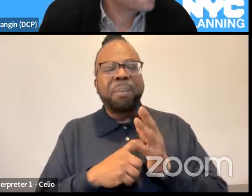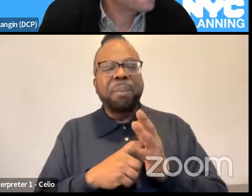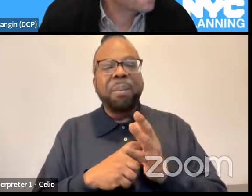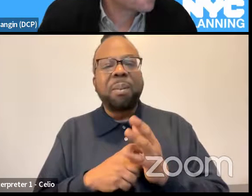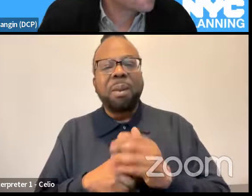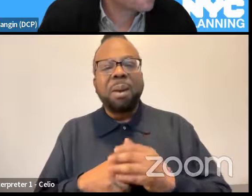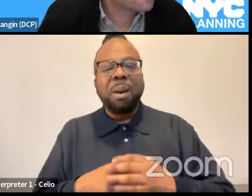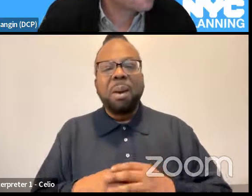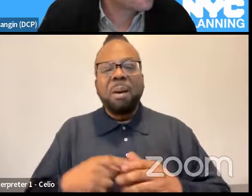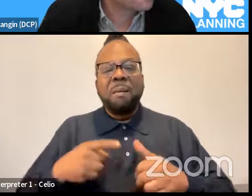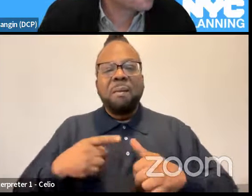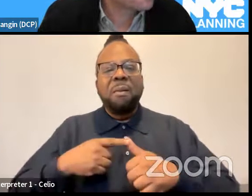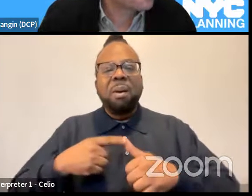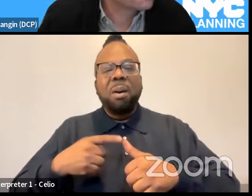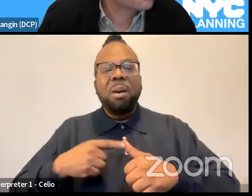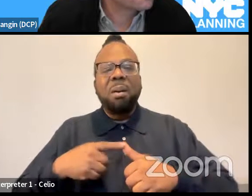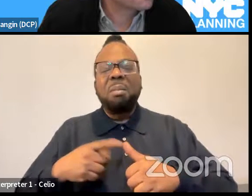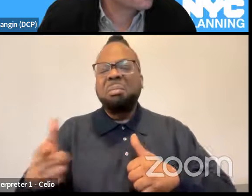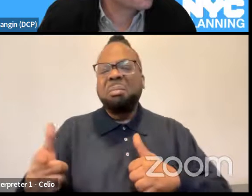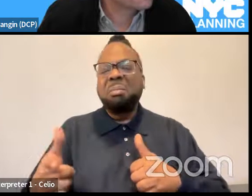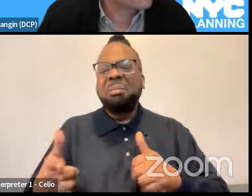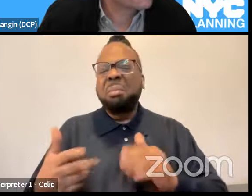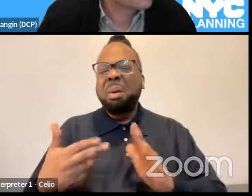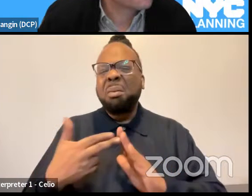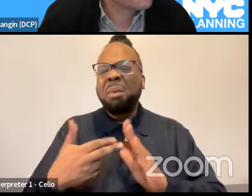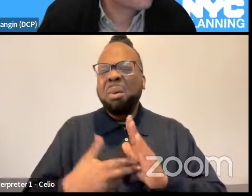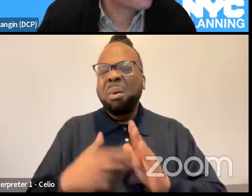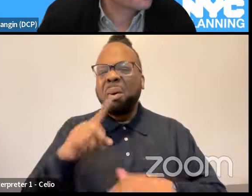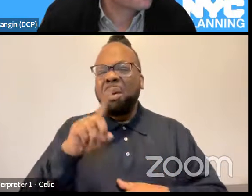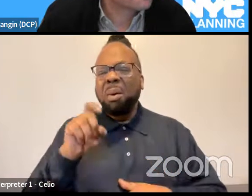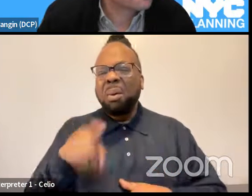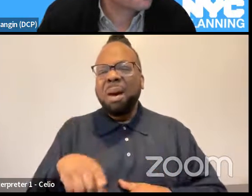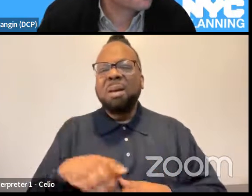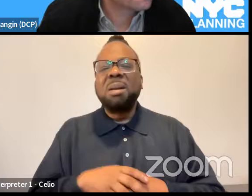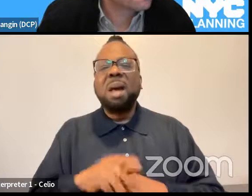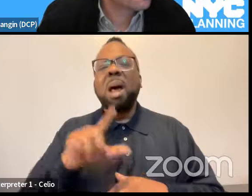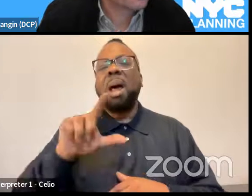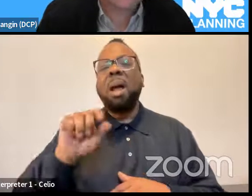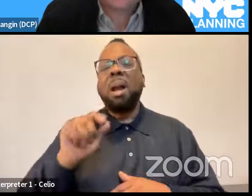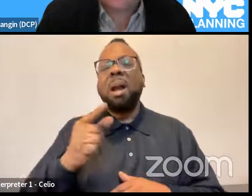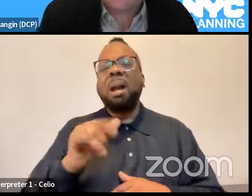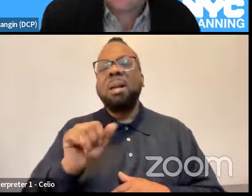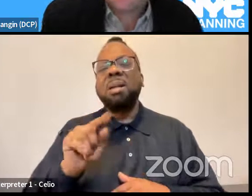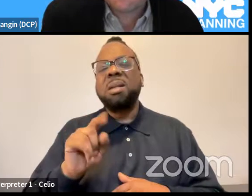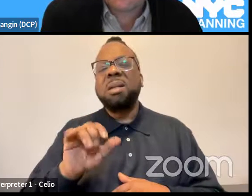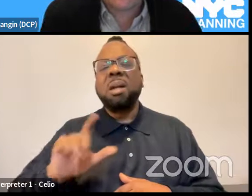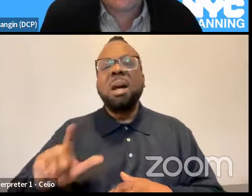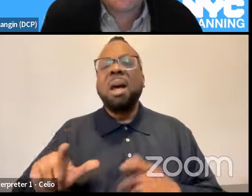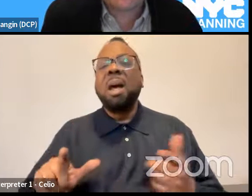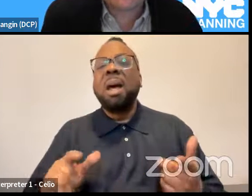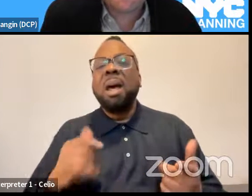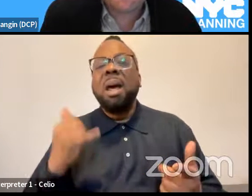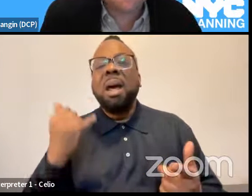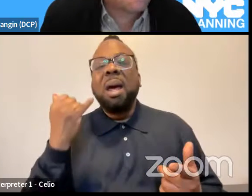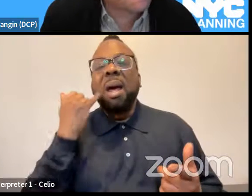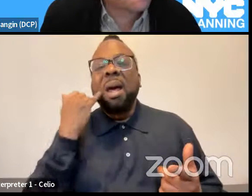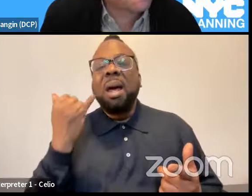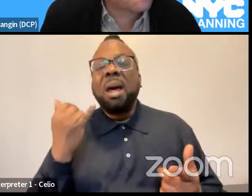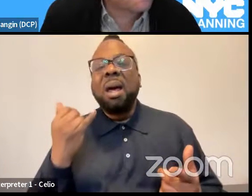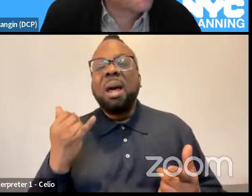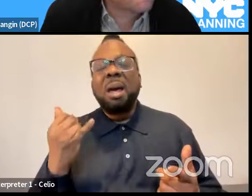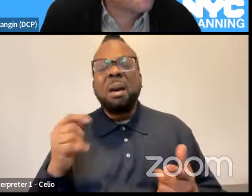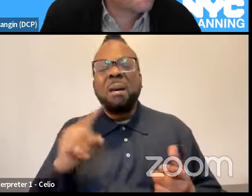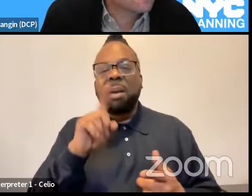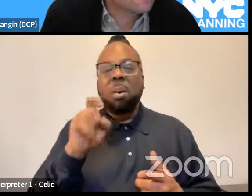first are just logistical ones. So will this presentation be accessible on your website? It will 100% be on our